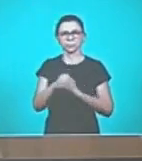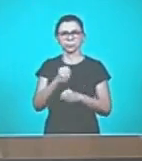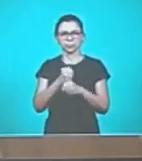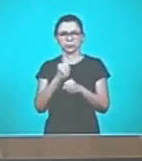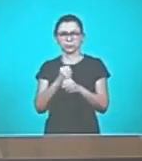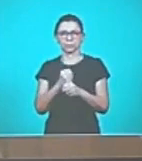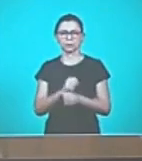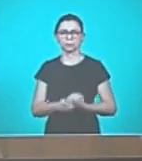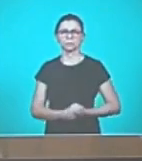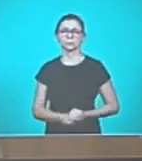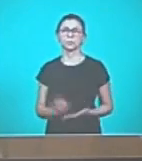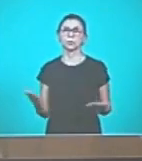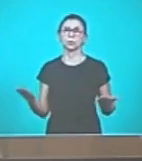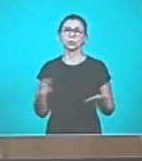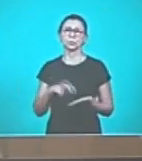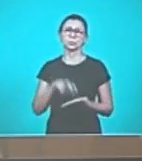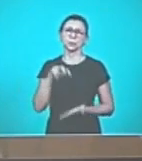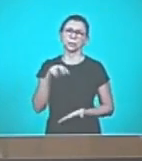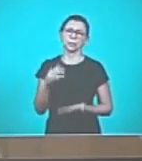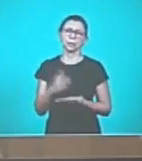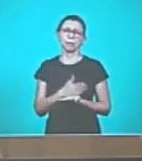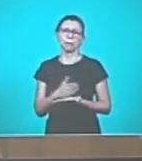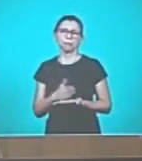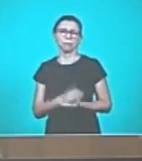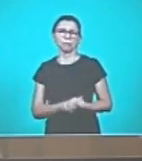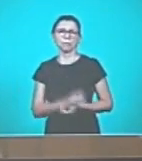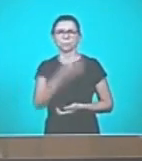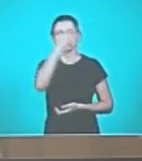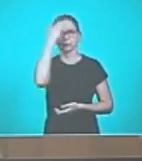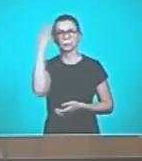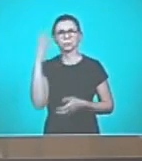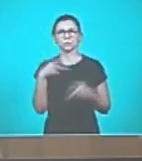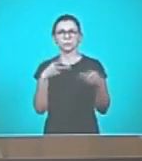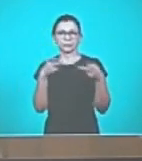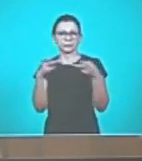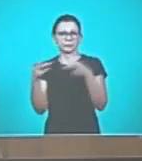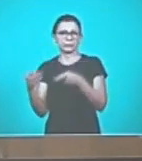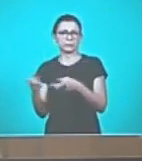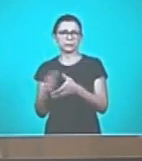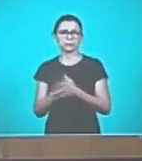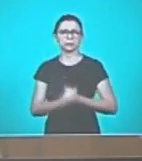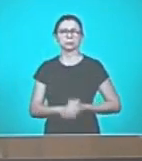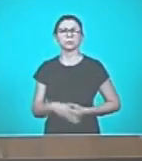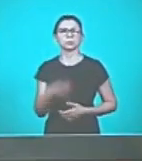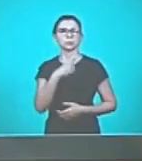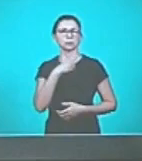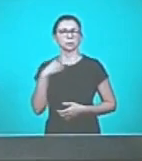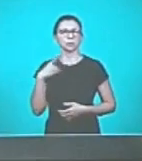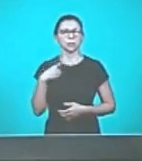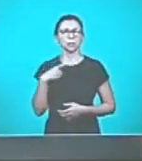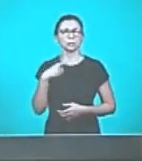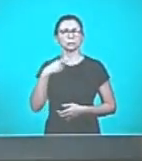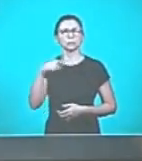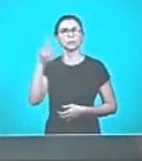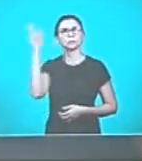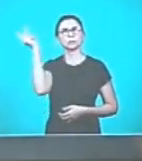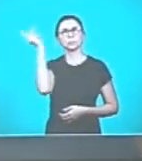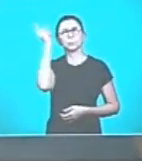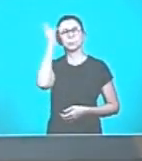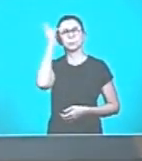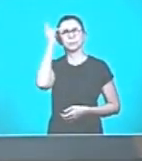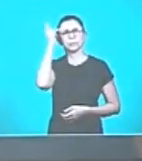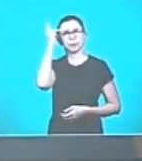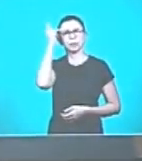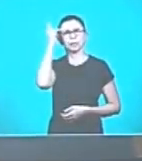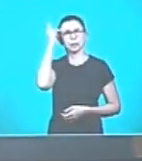work. And we have here this morning a few brethren that are visiting us. We have a deacon from São Paulo.